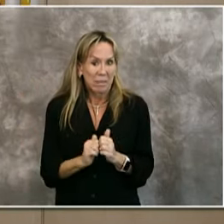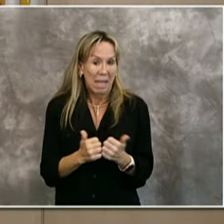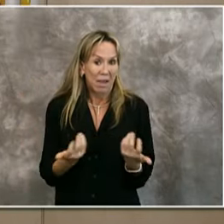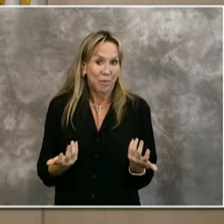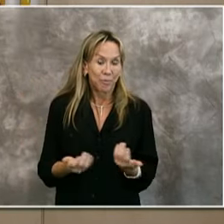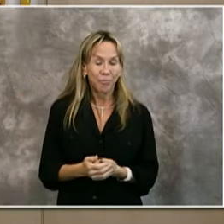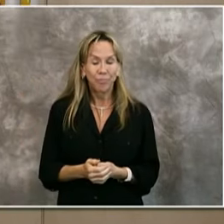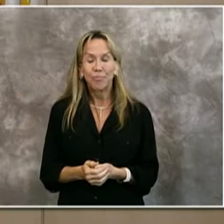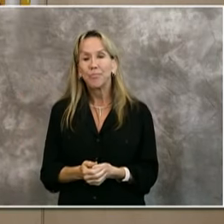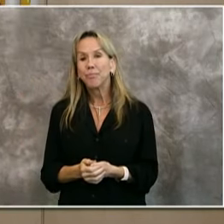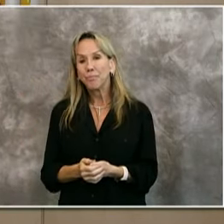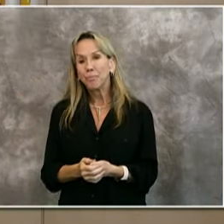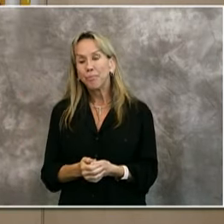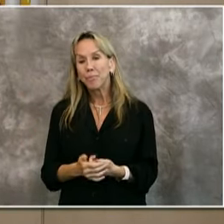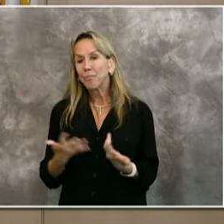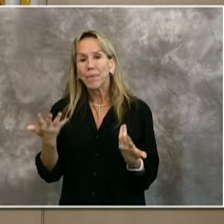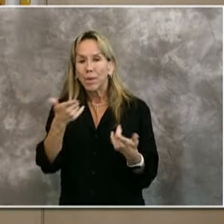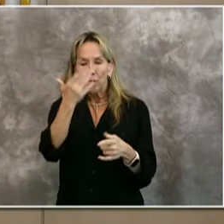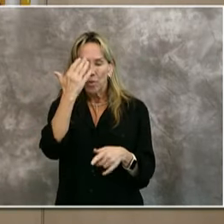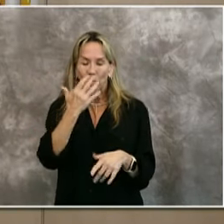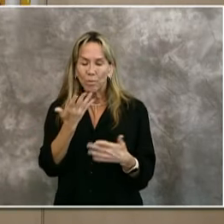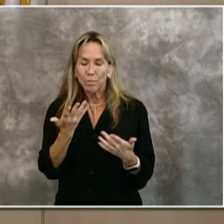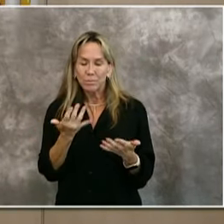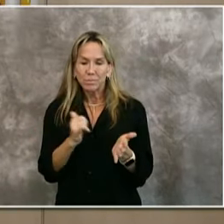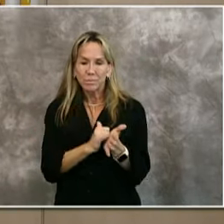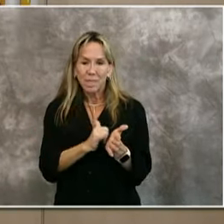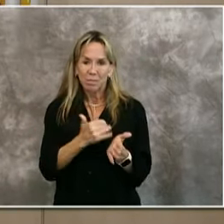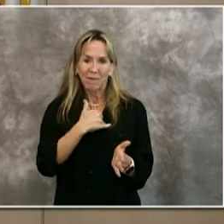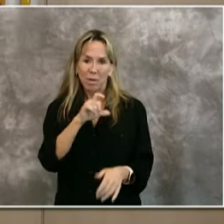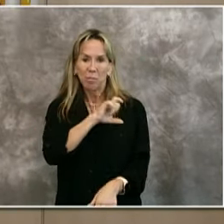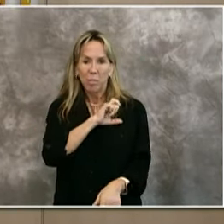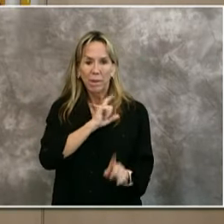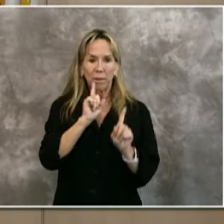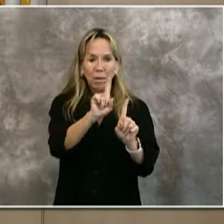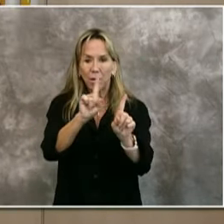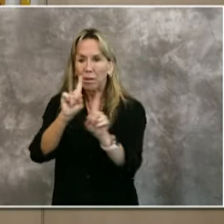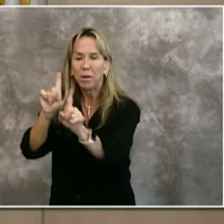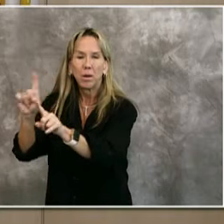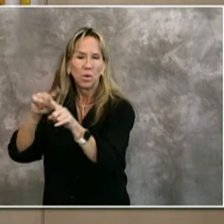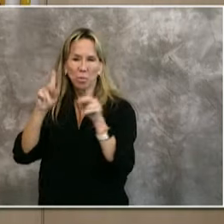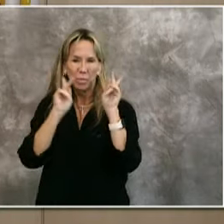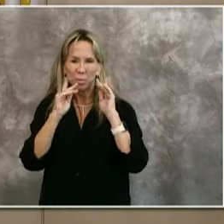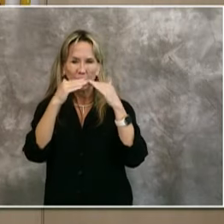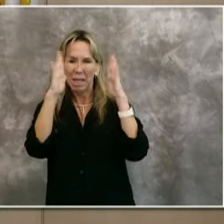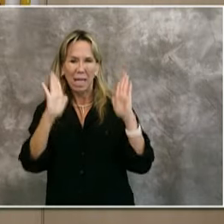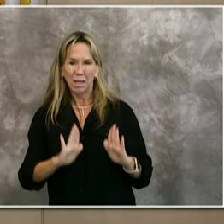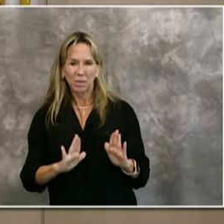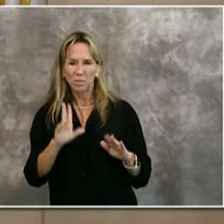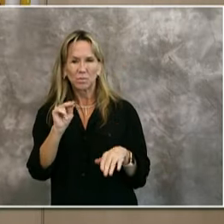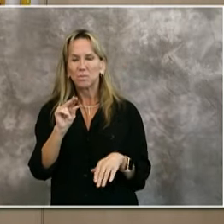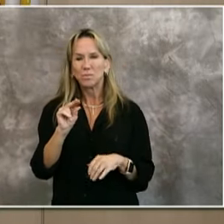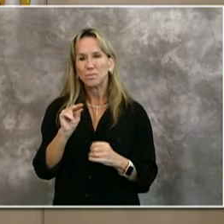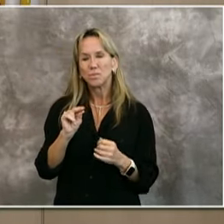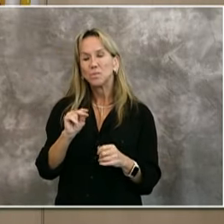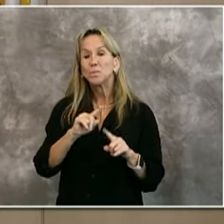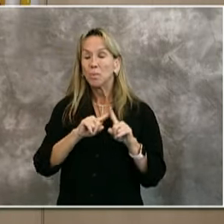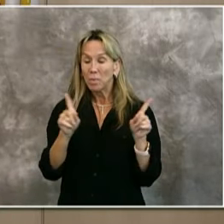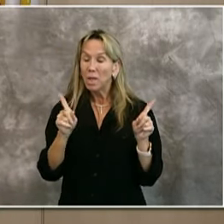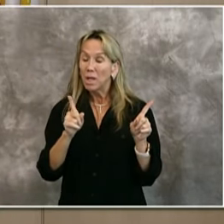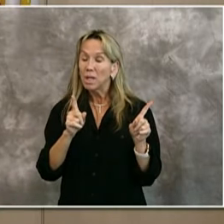don't have police that are going out to individuals' private residences, but I can tell you that we